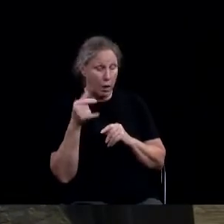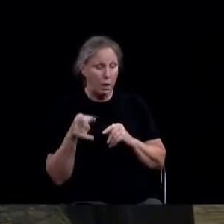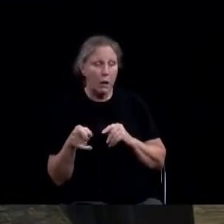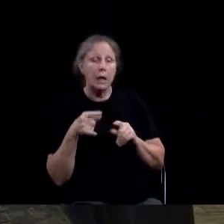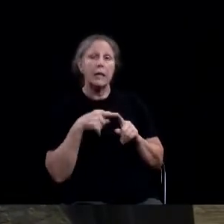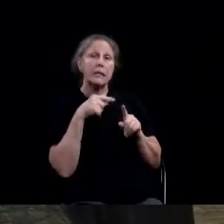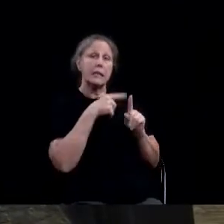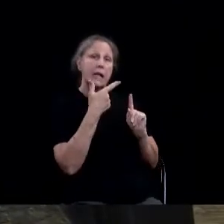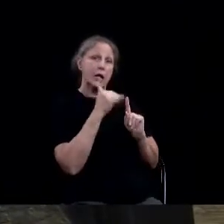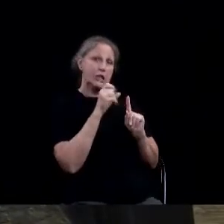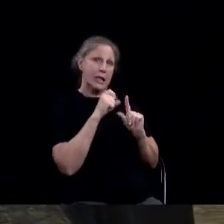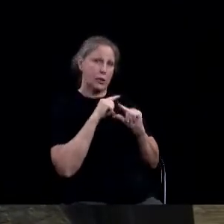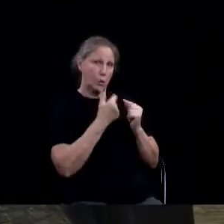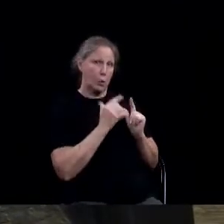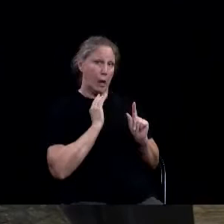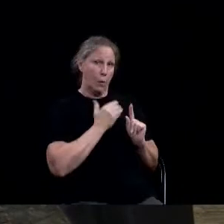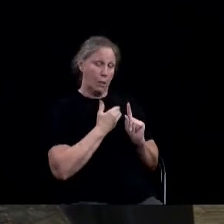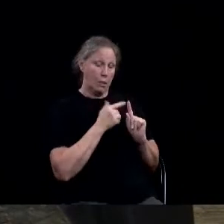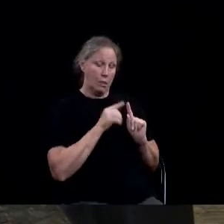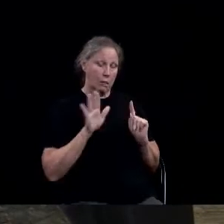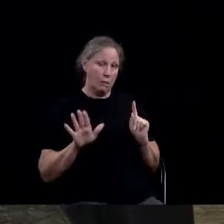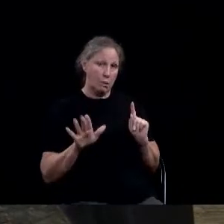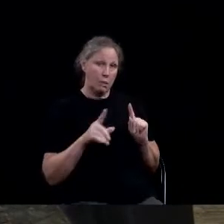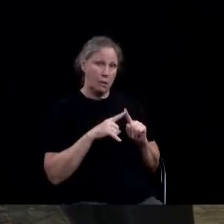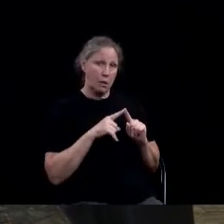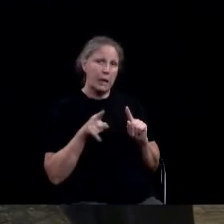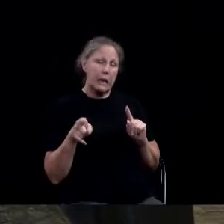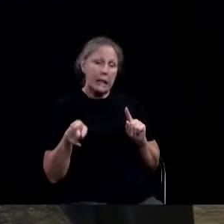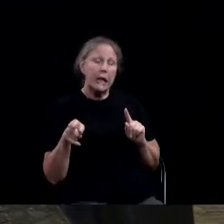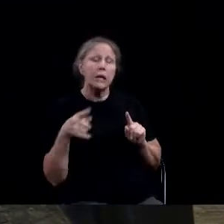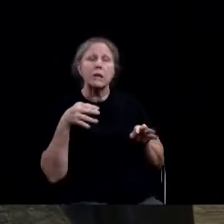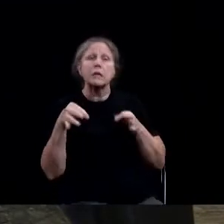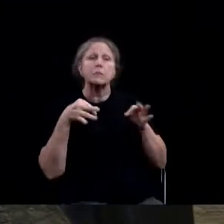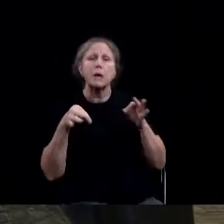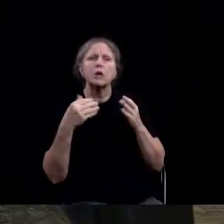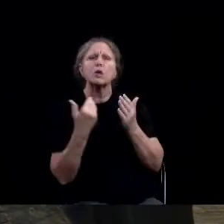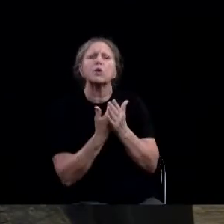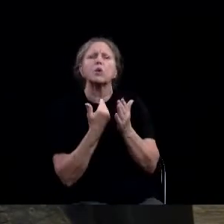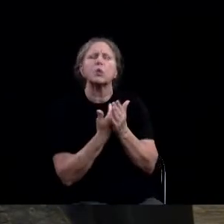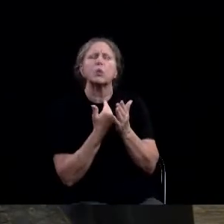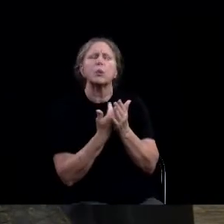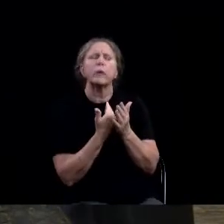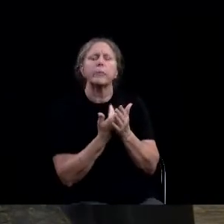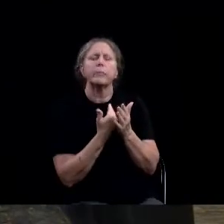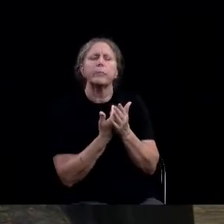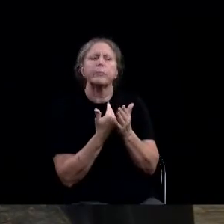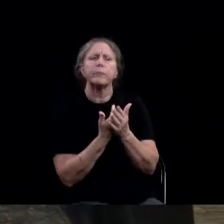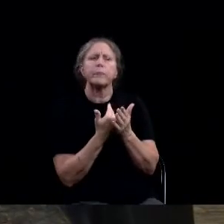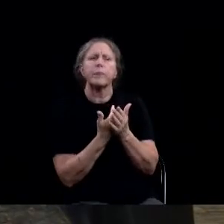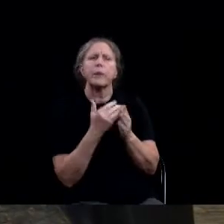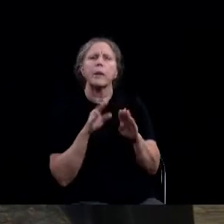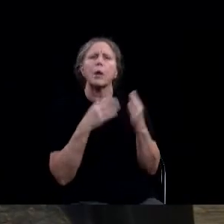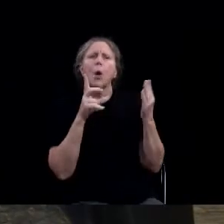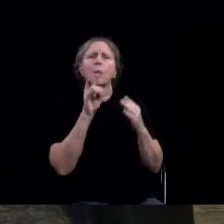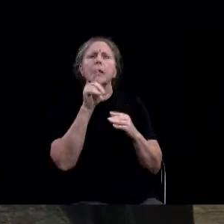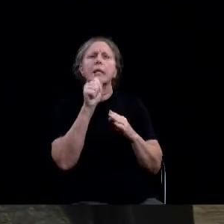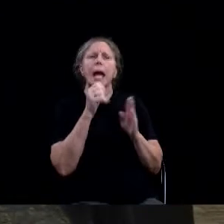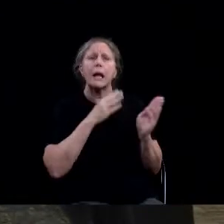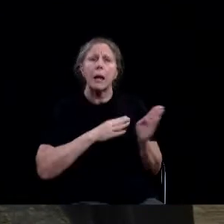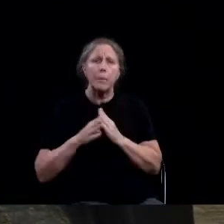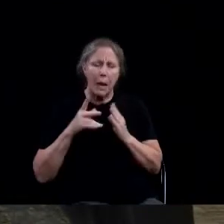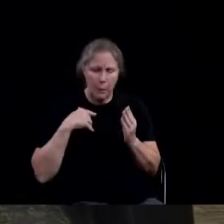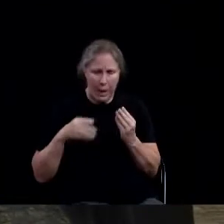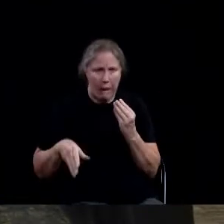to walk us through a new addition to kind of our open data strategy, and that's the online interactive code enforcement